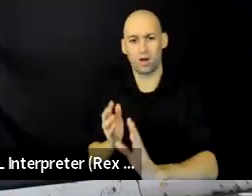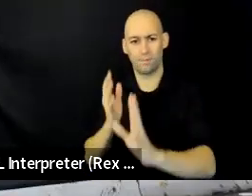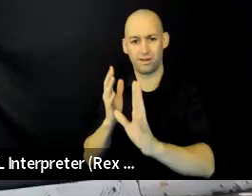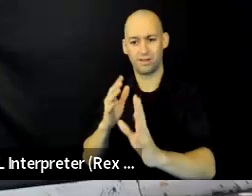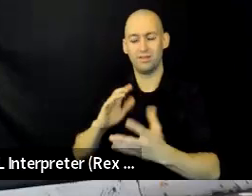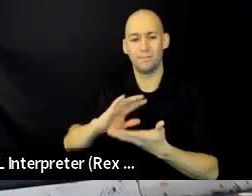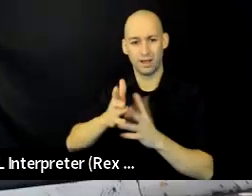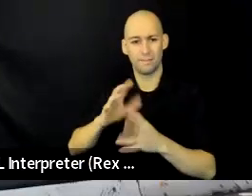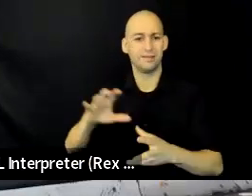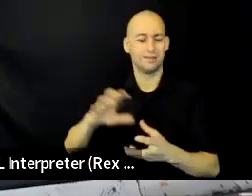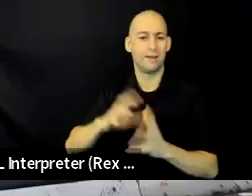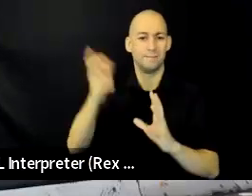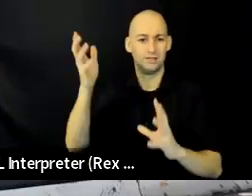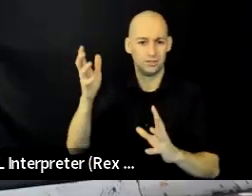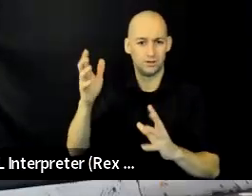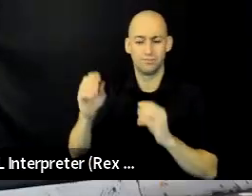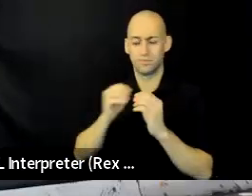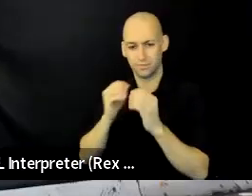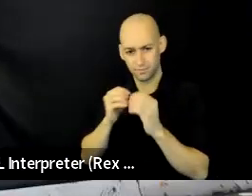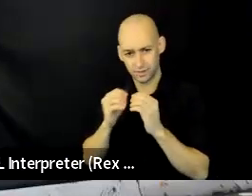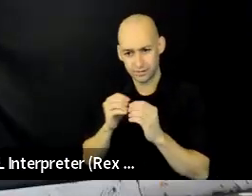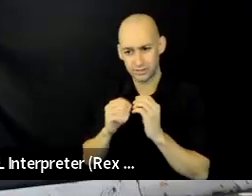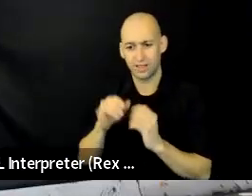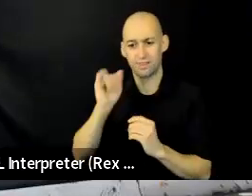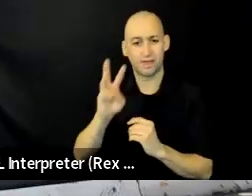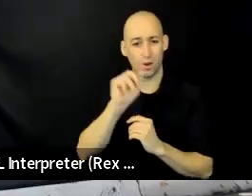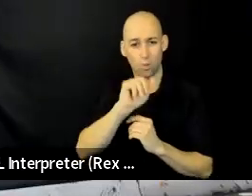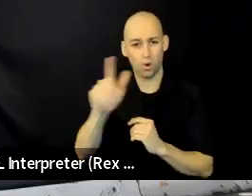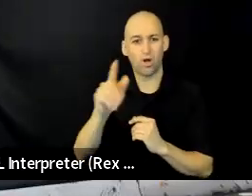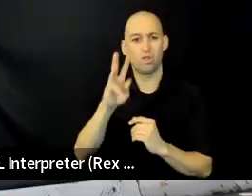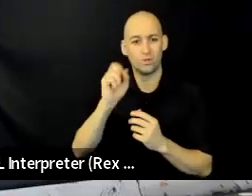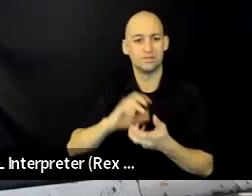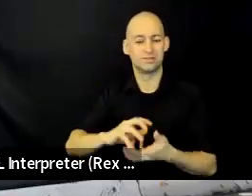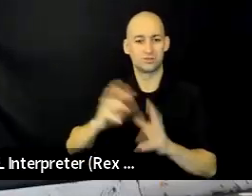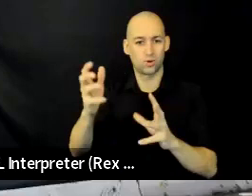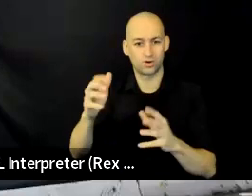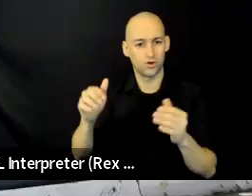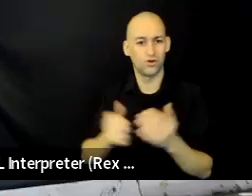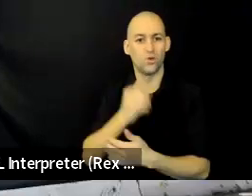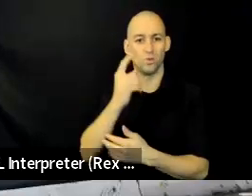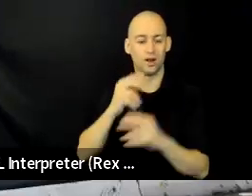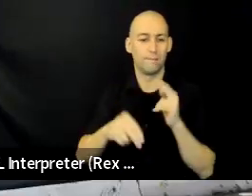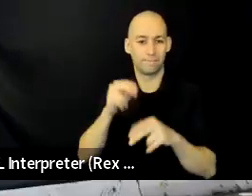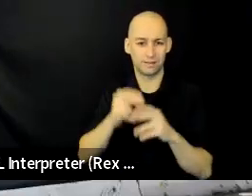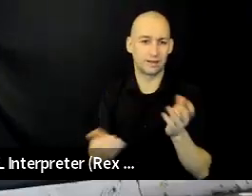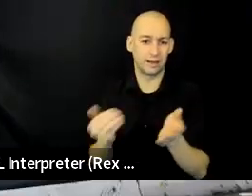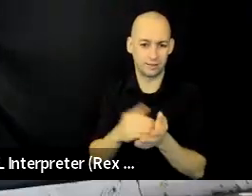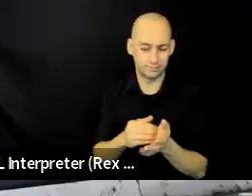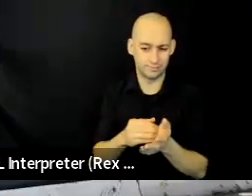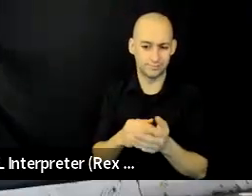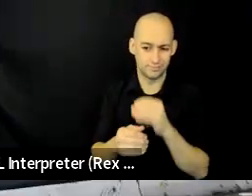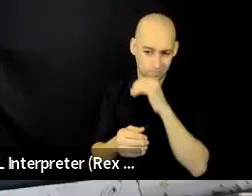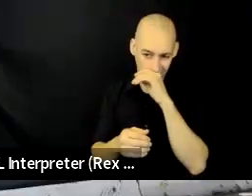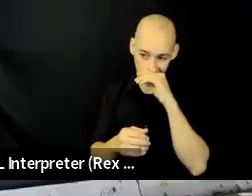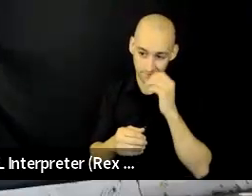damaged. The damage gets repaired. Ultimately, this wall was demolished and a new wall was built inland, in addition to another wall that was